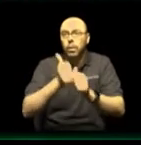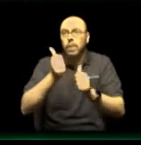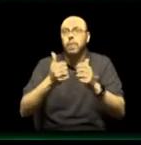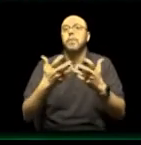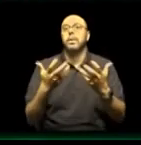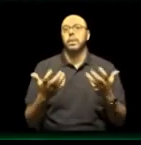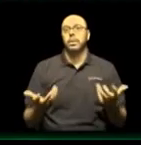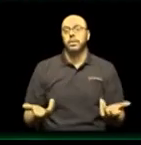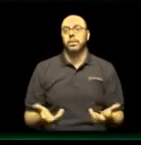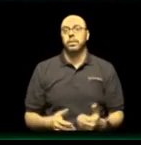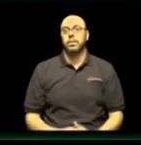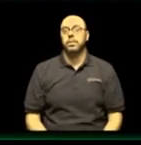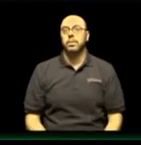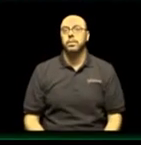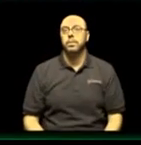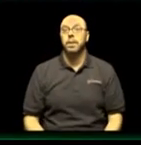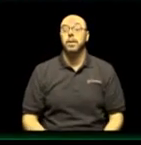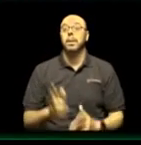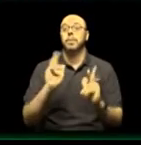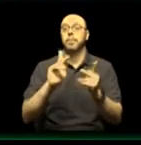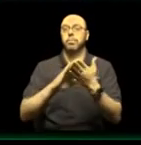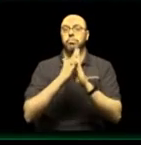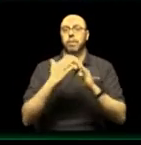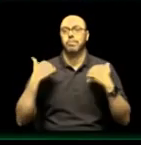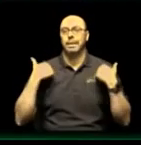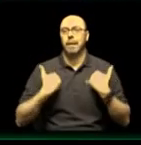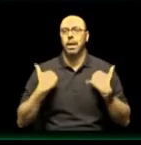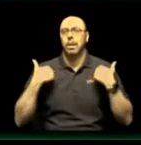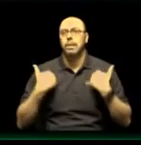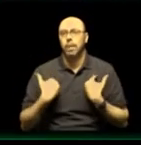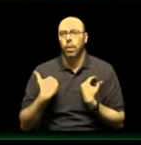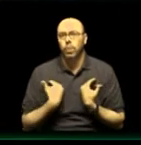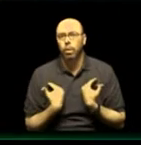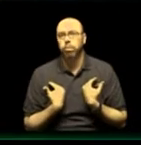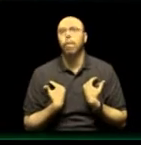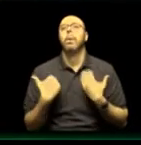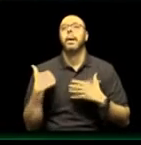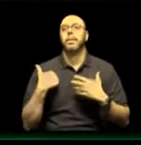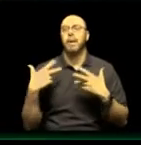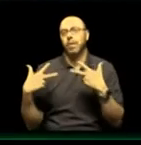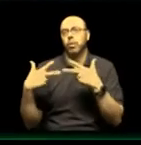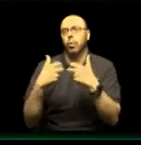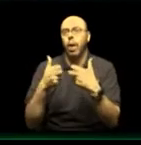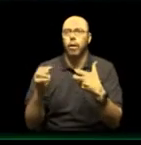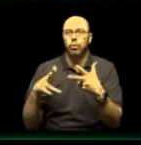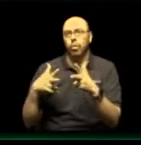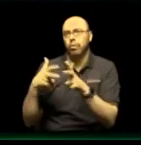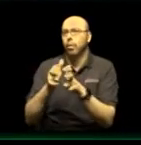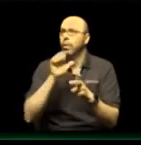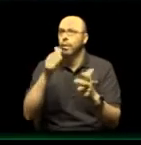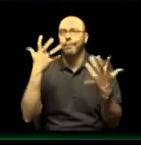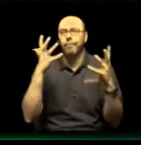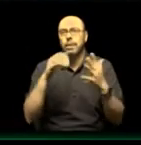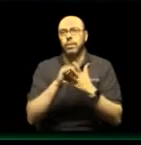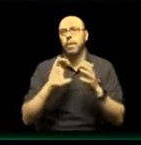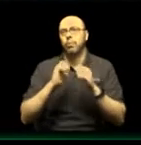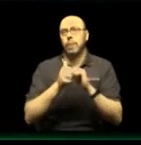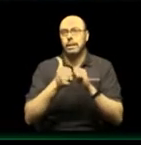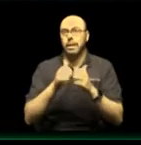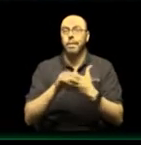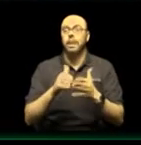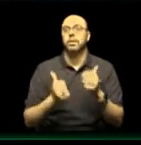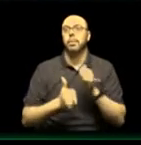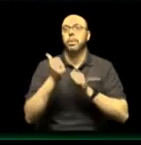Yeah. Okay, people get tired, you bump a wheel, you crash, or you don't finish the race. That's the